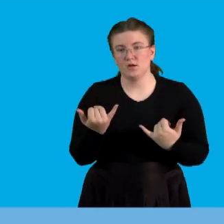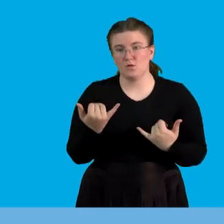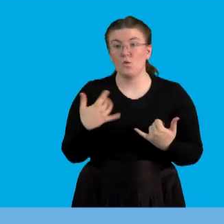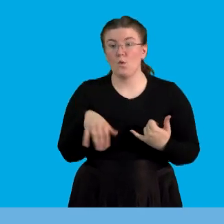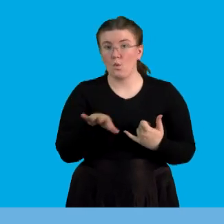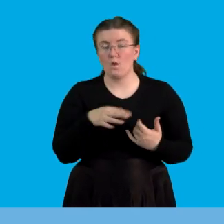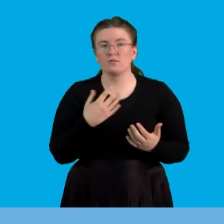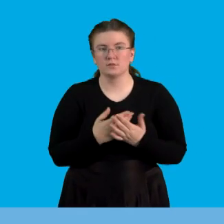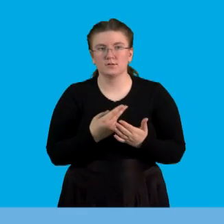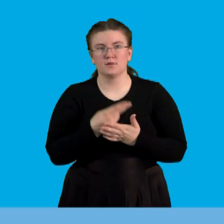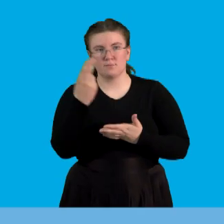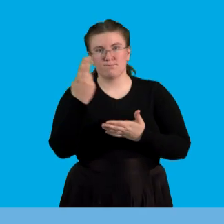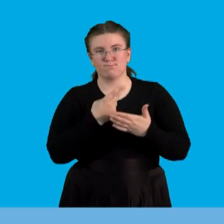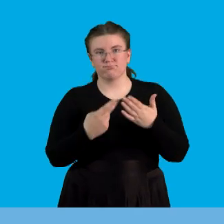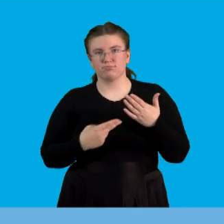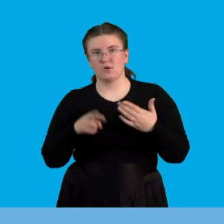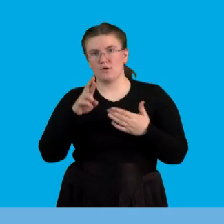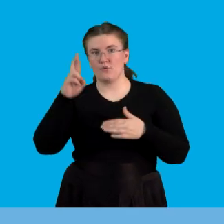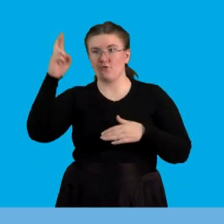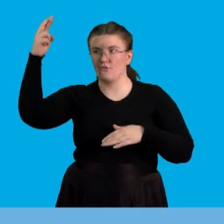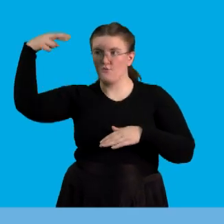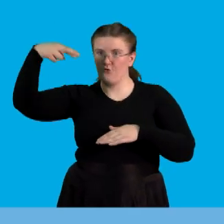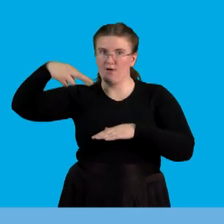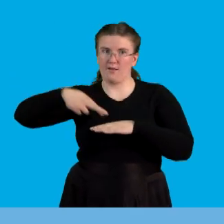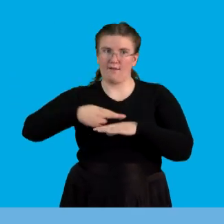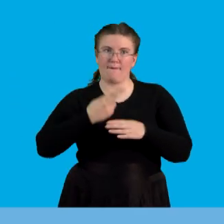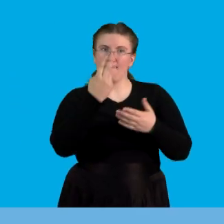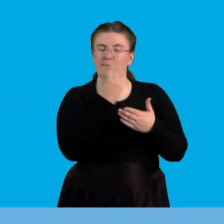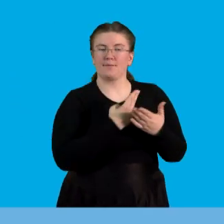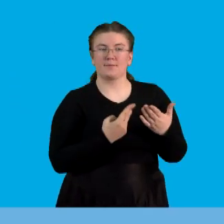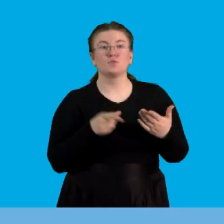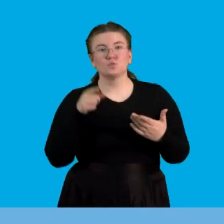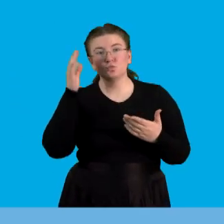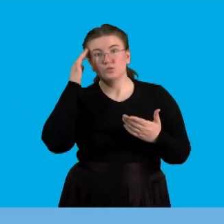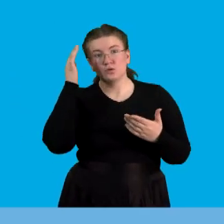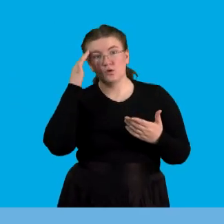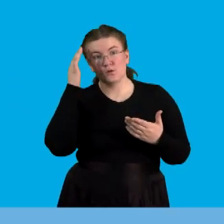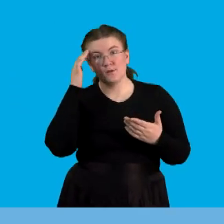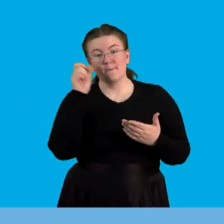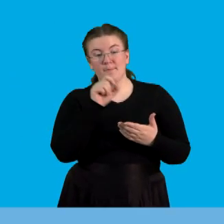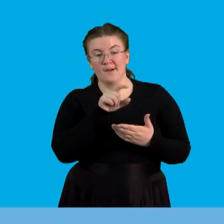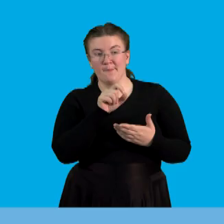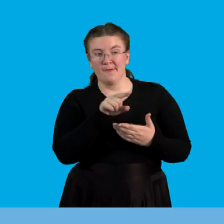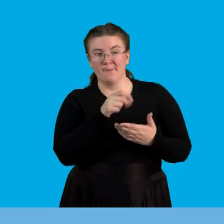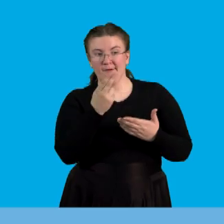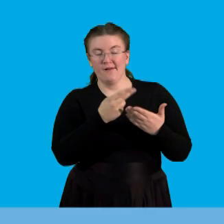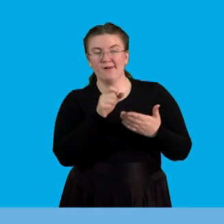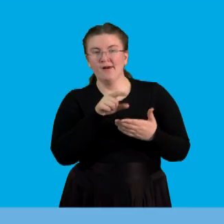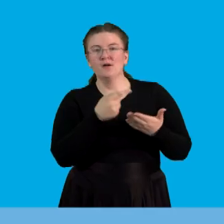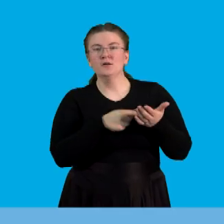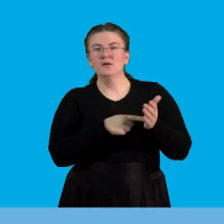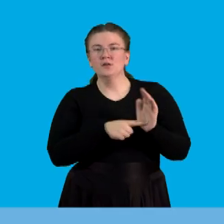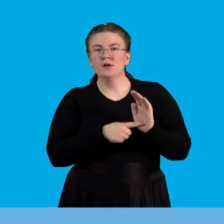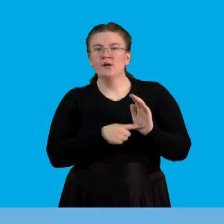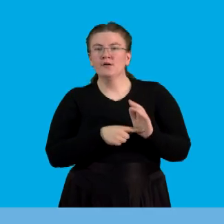all of those can now be drawn in a ray diagram, and we do know that a ray diagram is a diagram that shows the path of